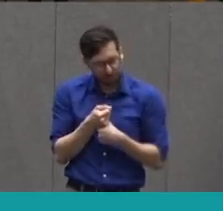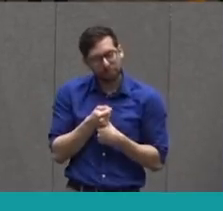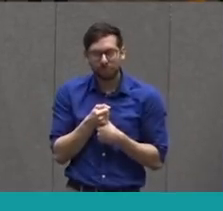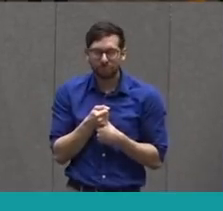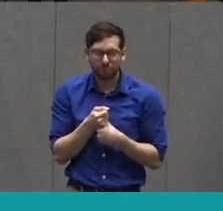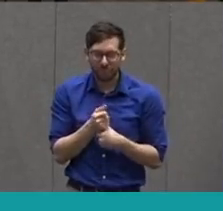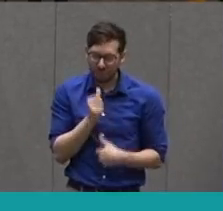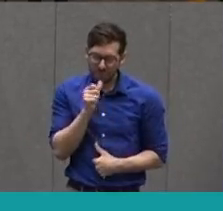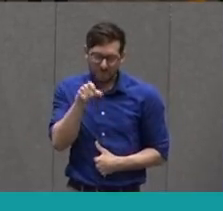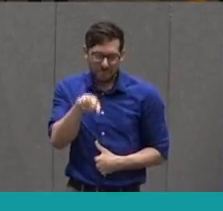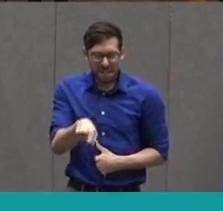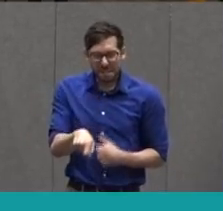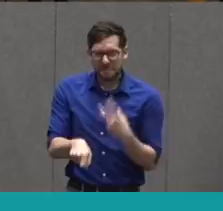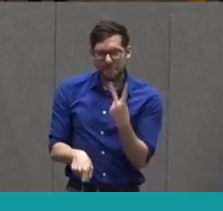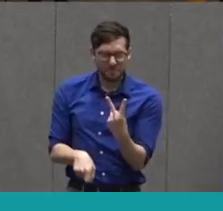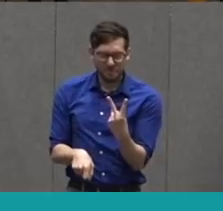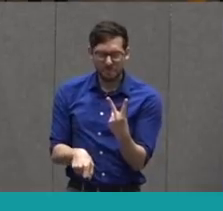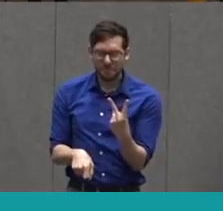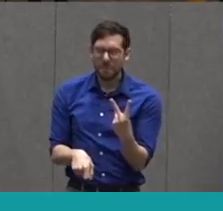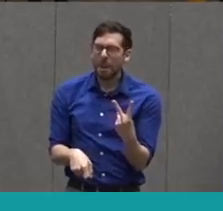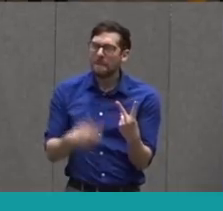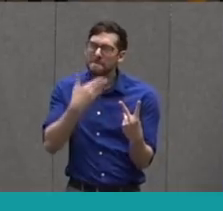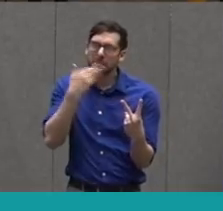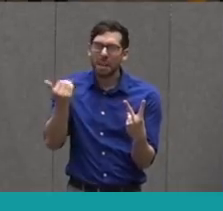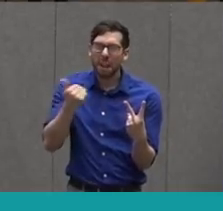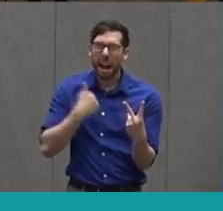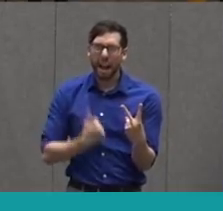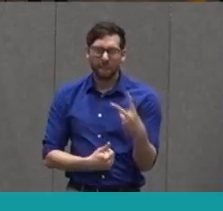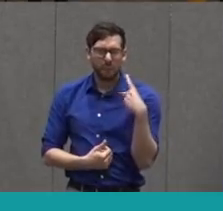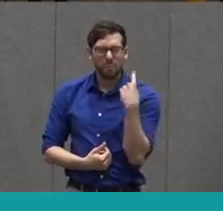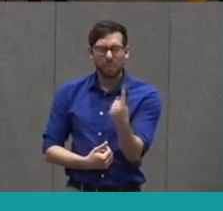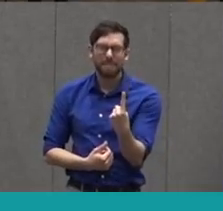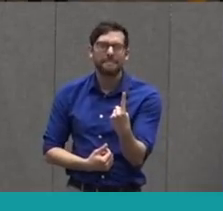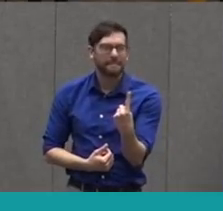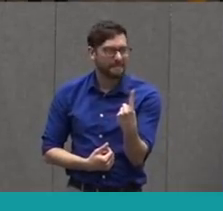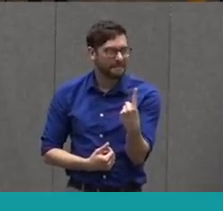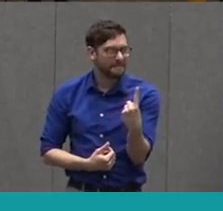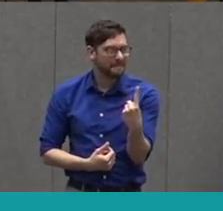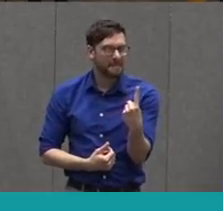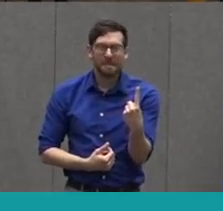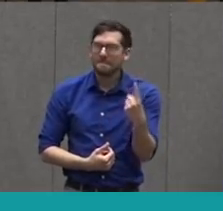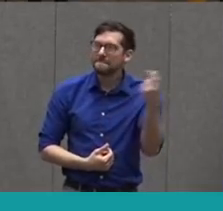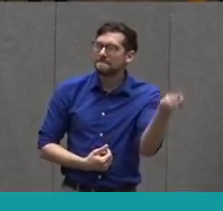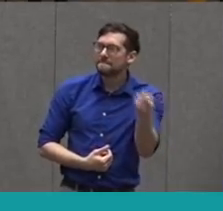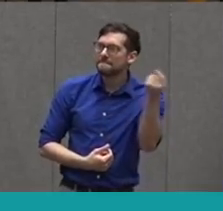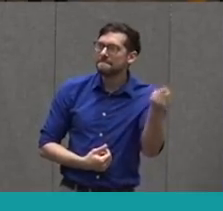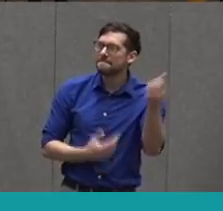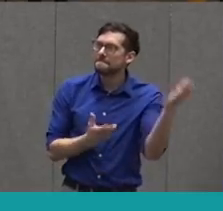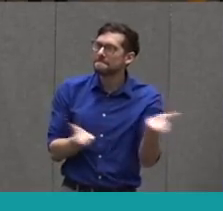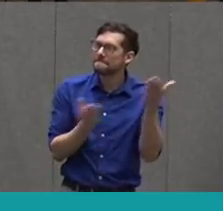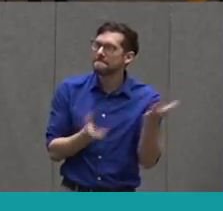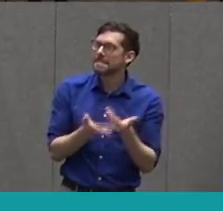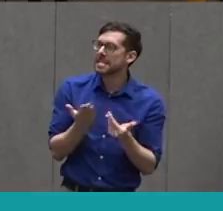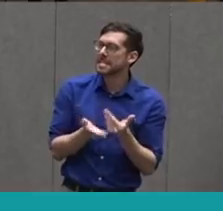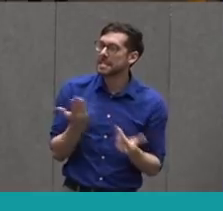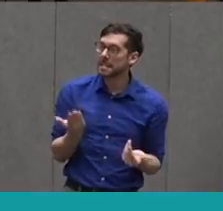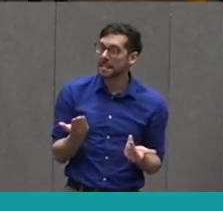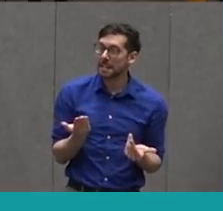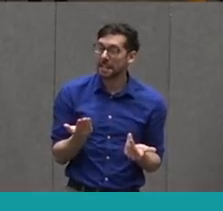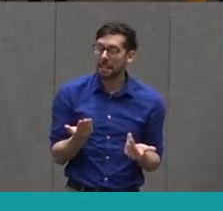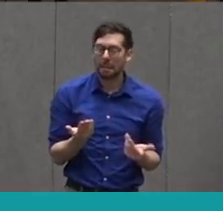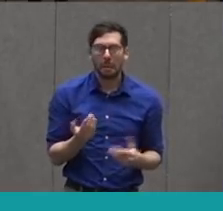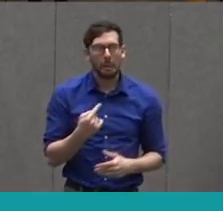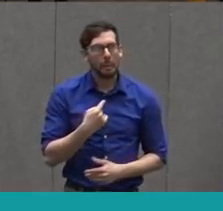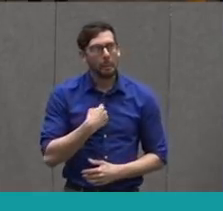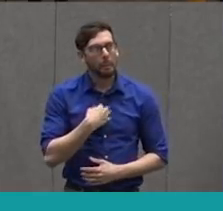utensils. I wish I could just travel with one, or I wish I just had one. I wonder if the inventor of the spork first